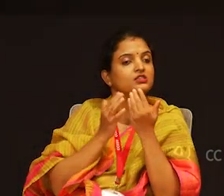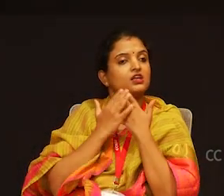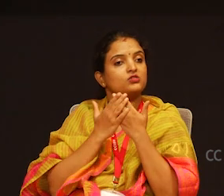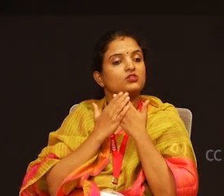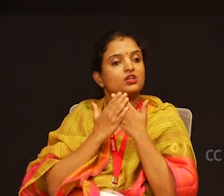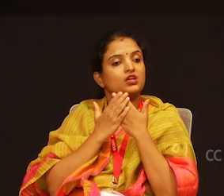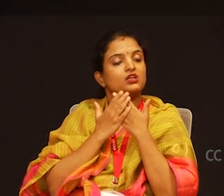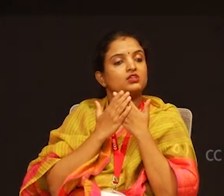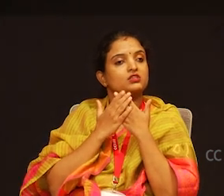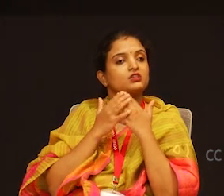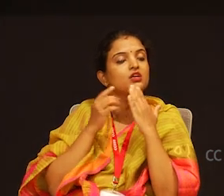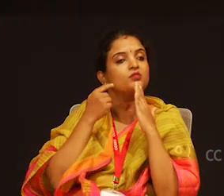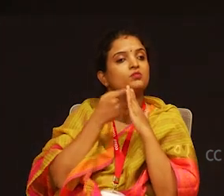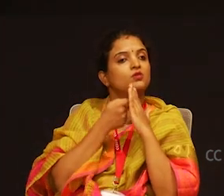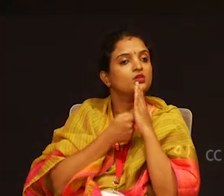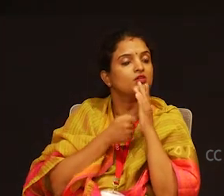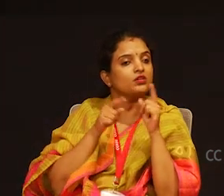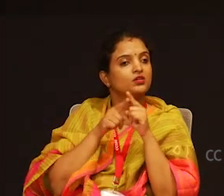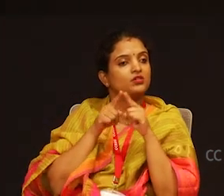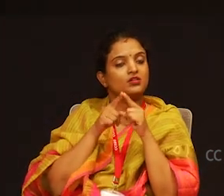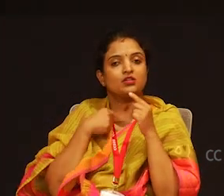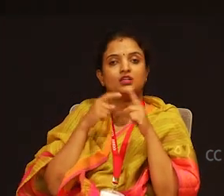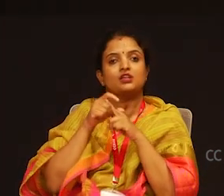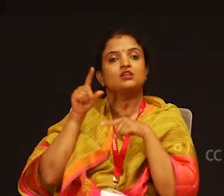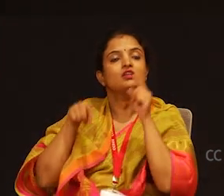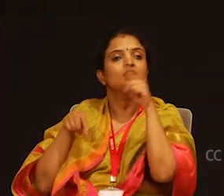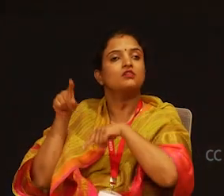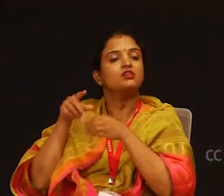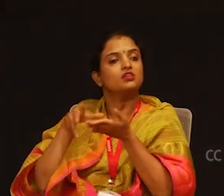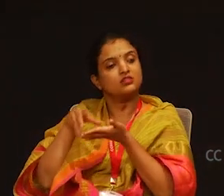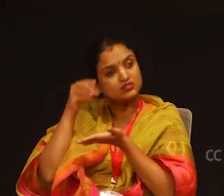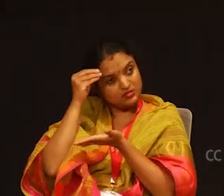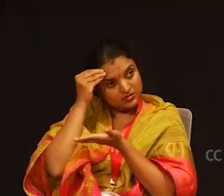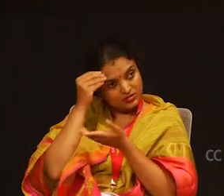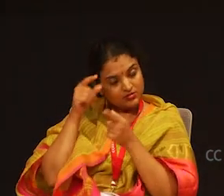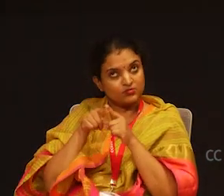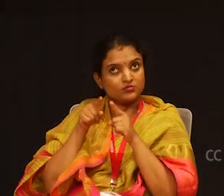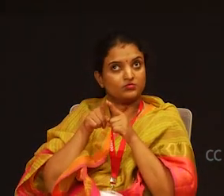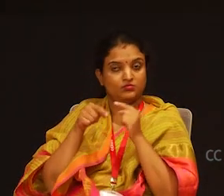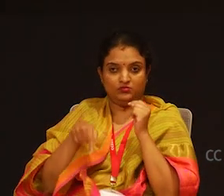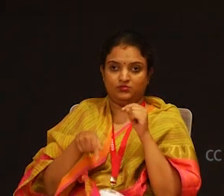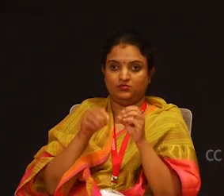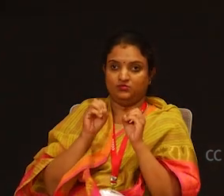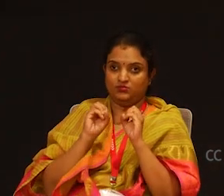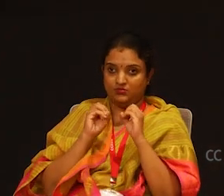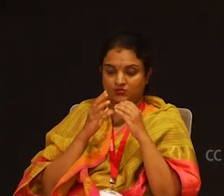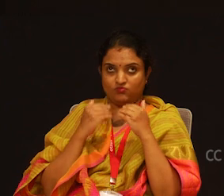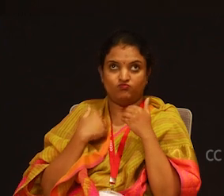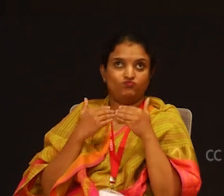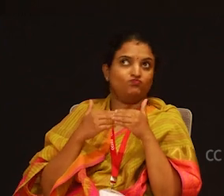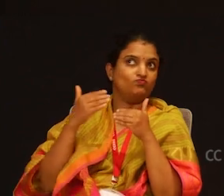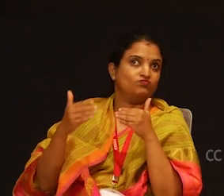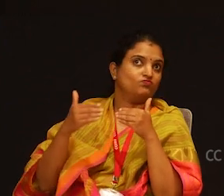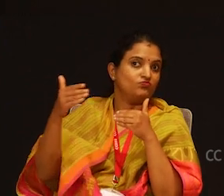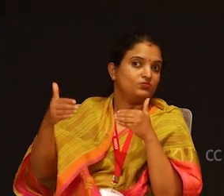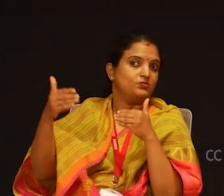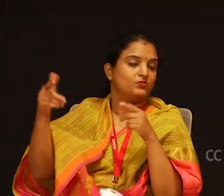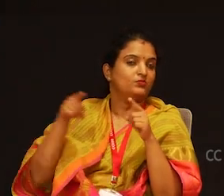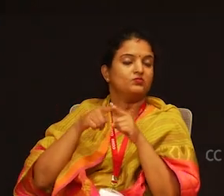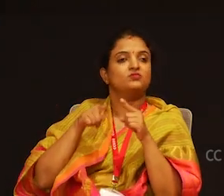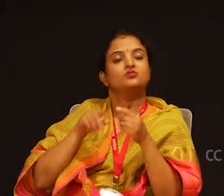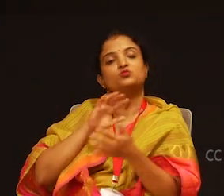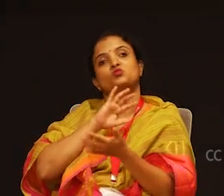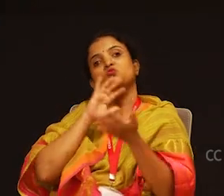about cognitive education for diverse learners and has laid the foundation for more expansive